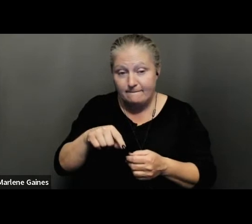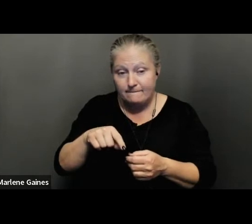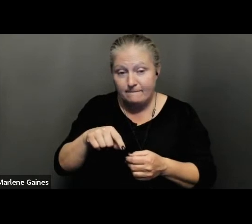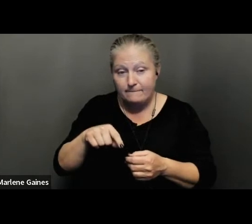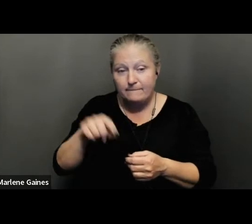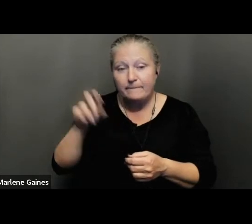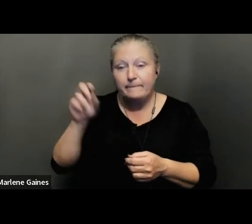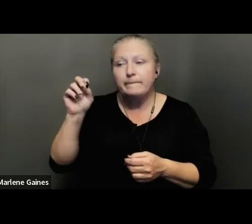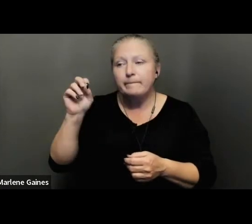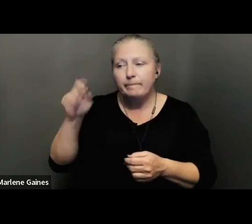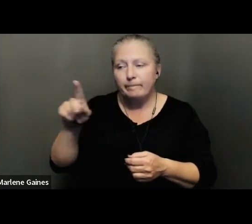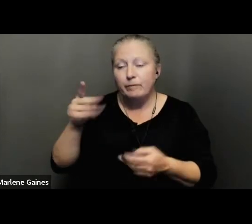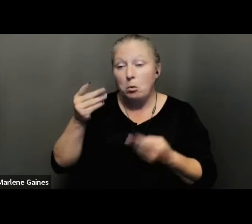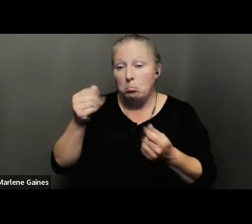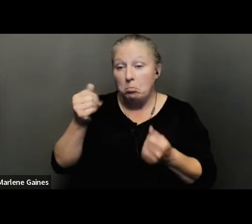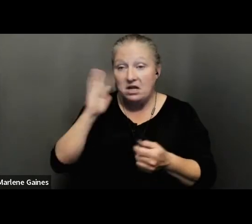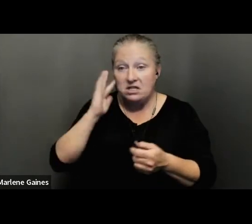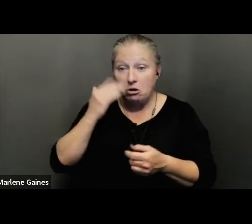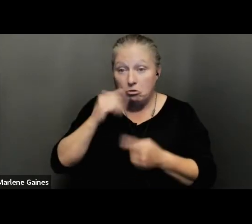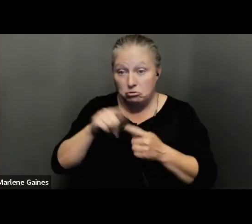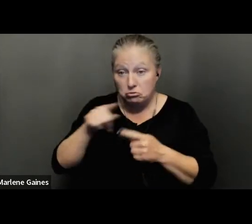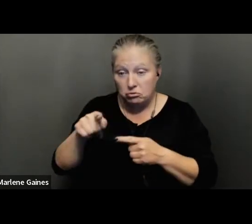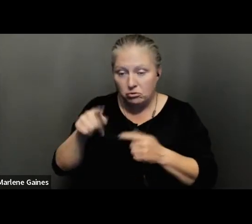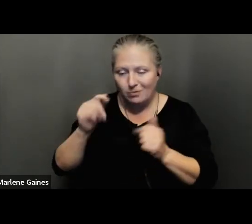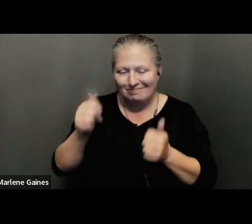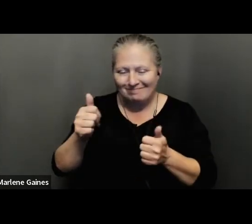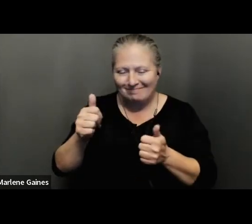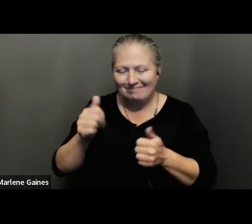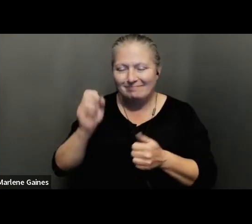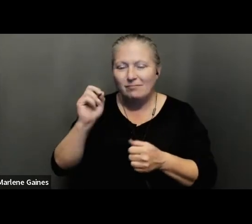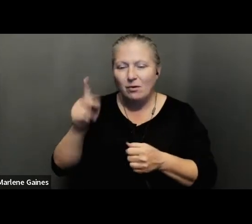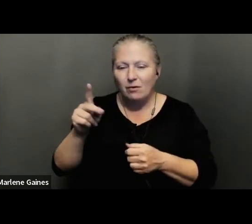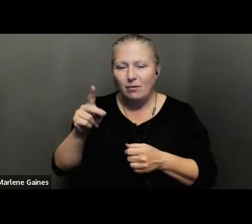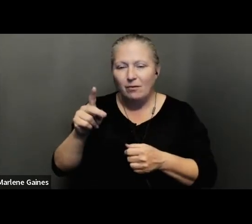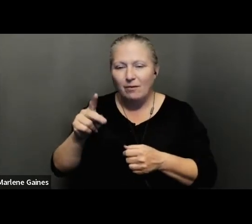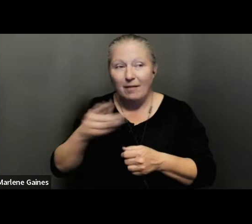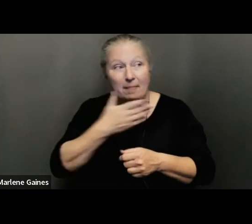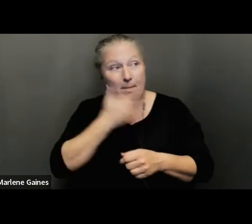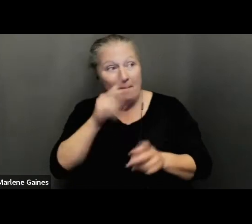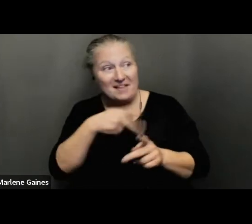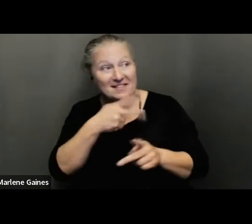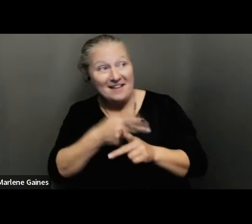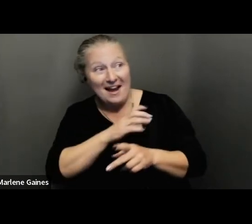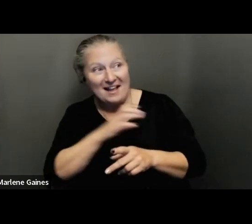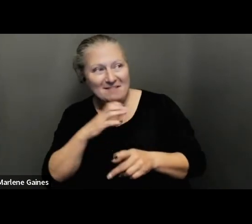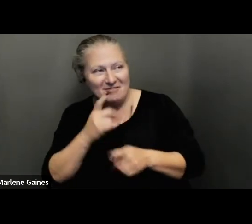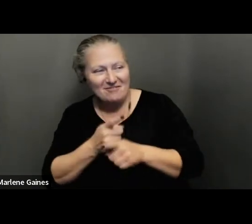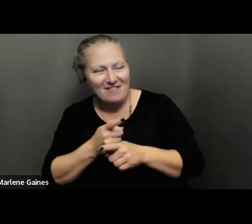Okay, so property sounds good to you. All The right. best kind of committee. Huh? Okay.